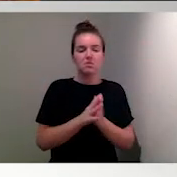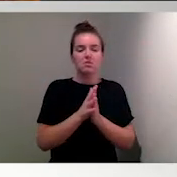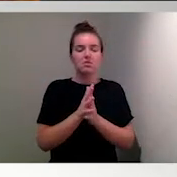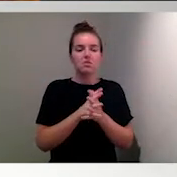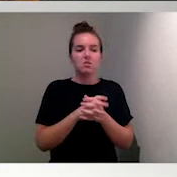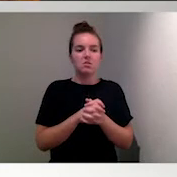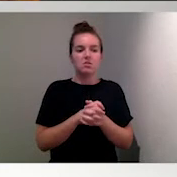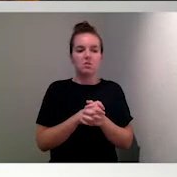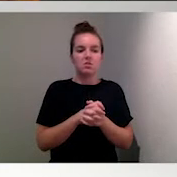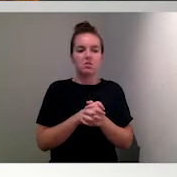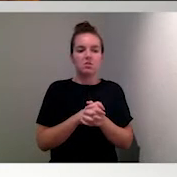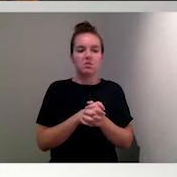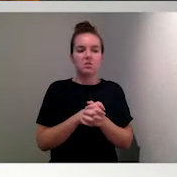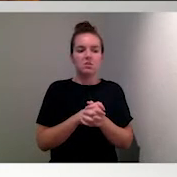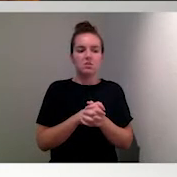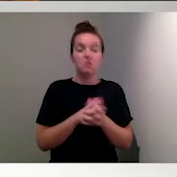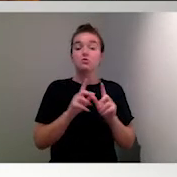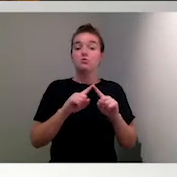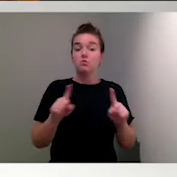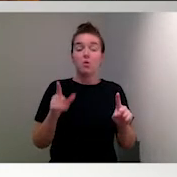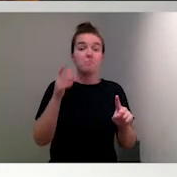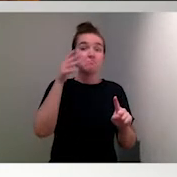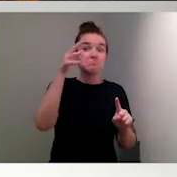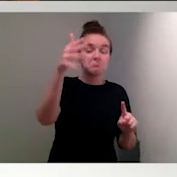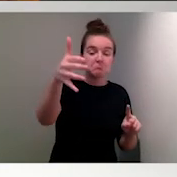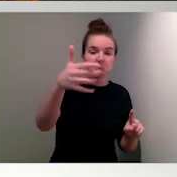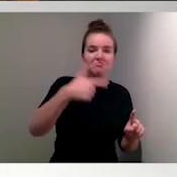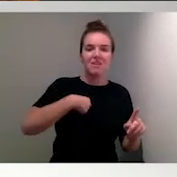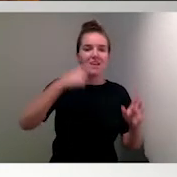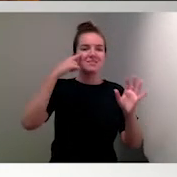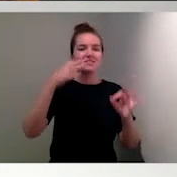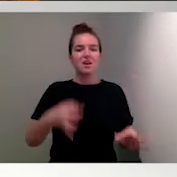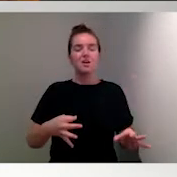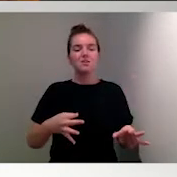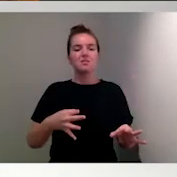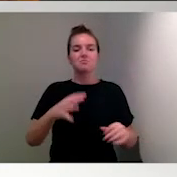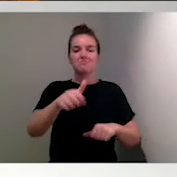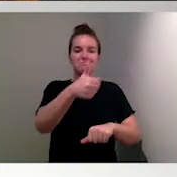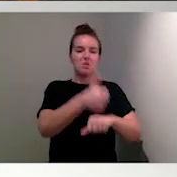workshop to kind of teach that issue.